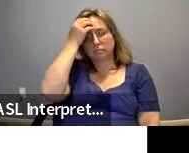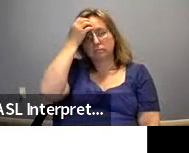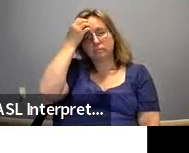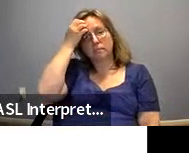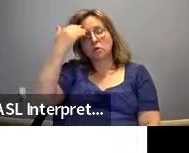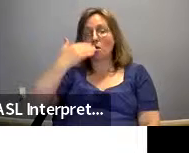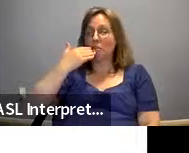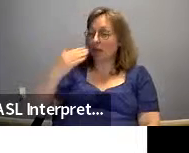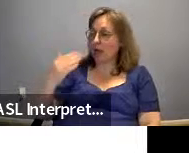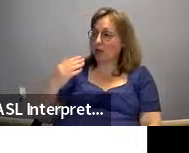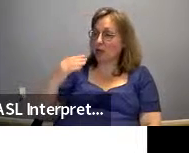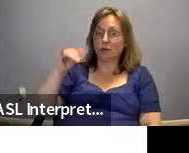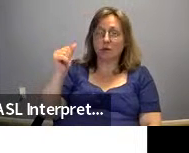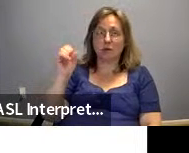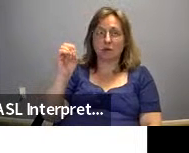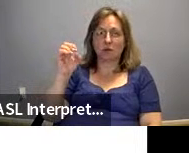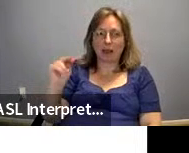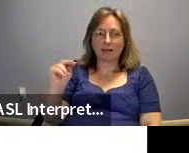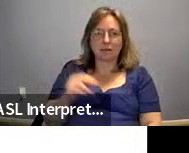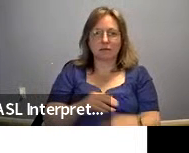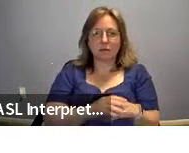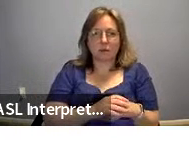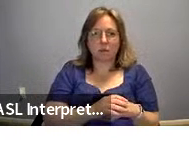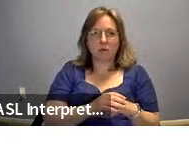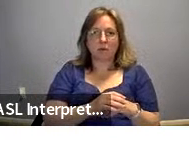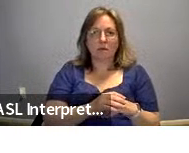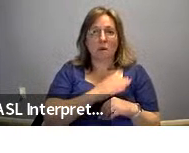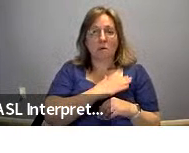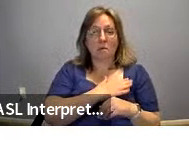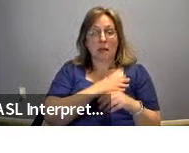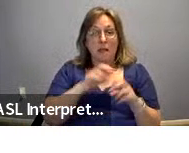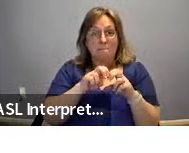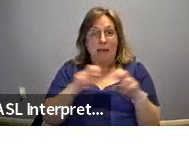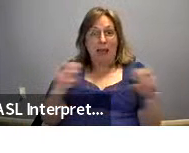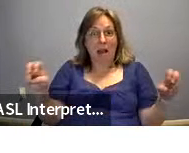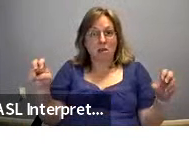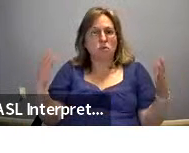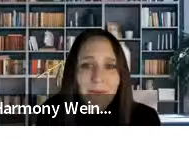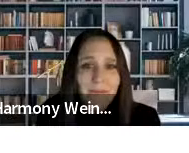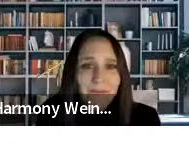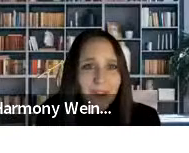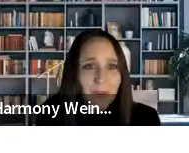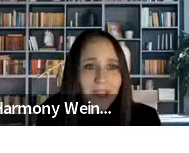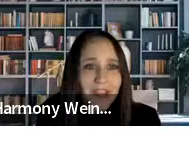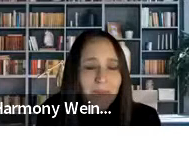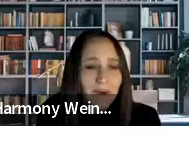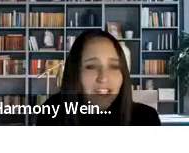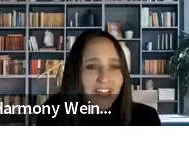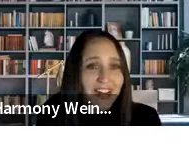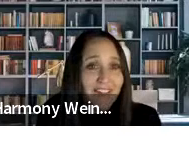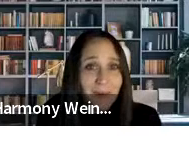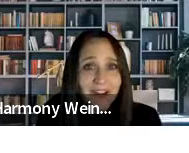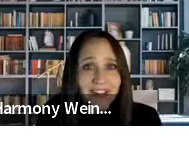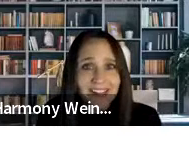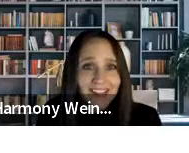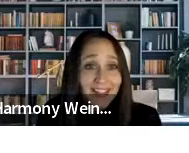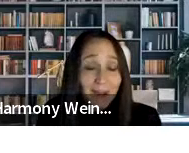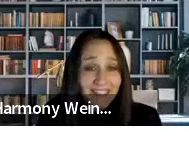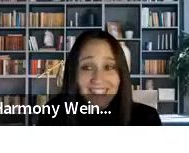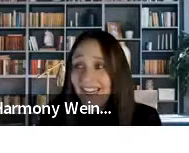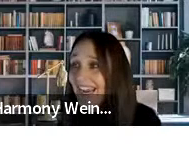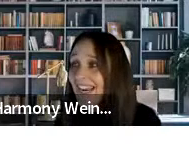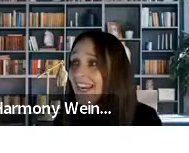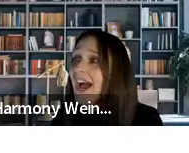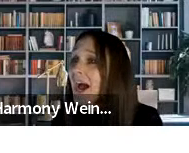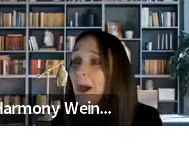Jason. And if I could just ask all the panelists to turn their cameras on. We appreciate everyone